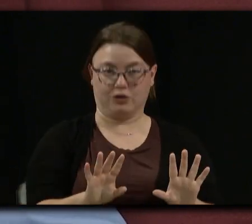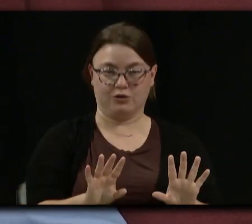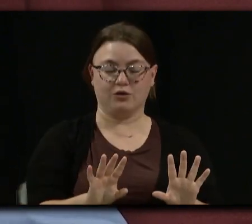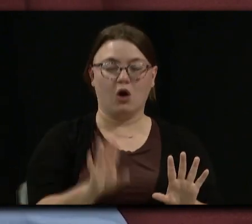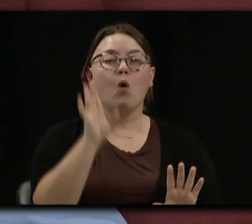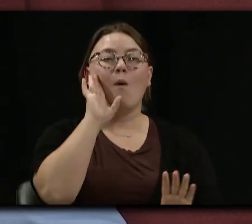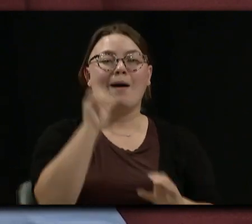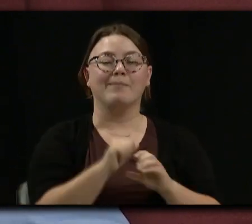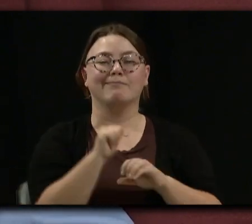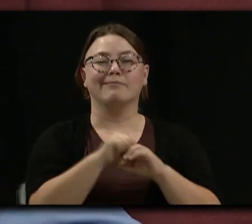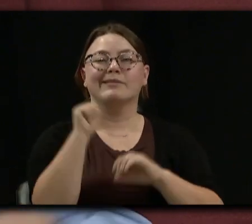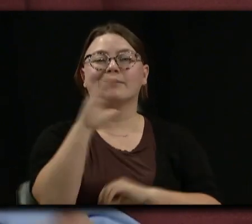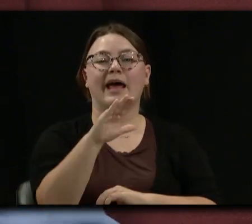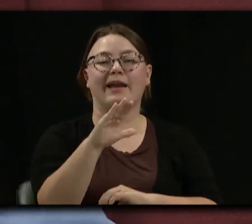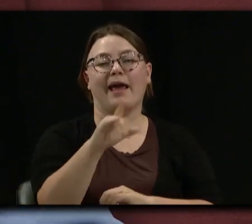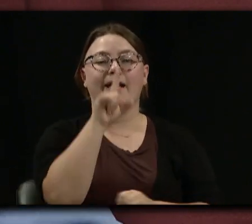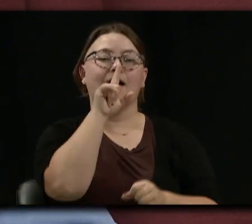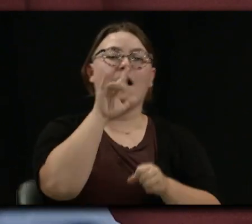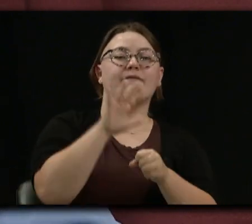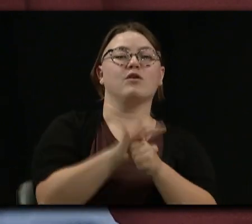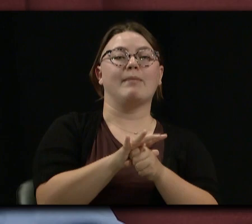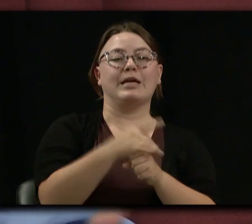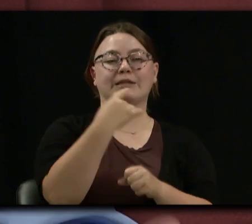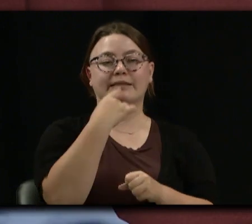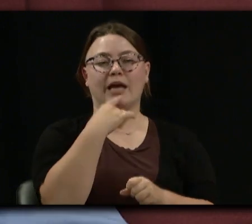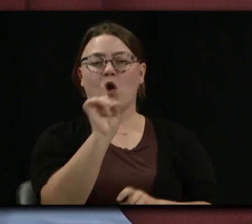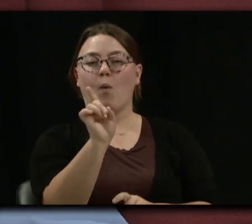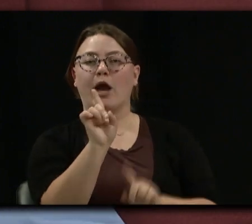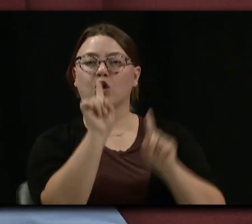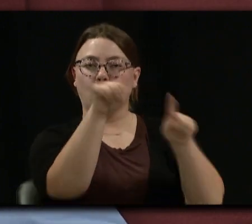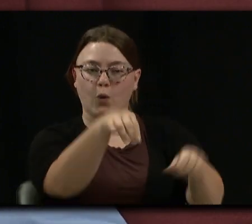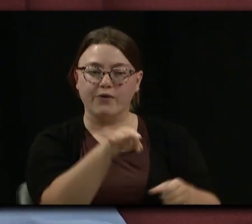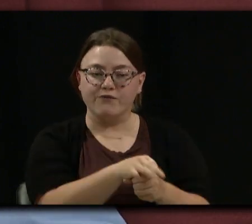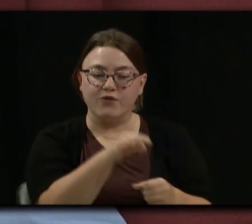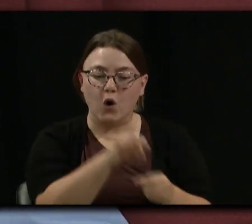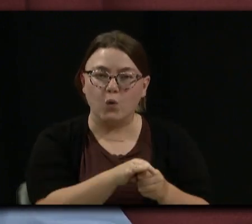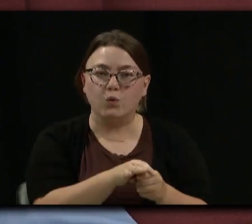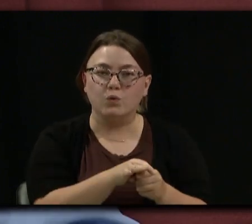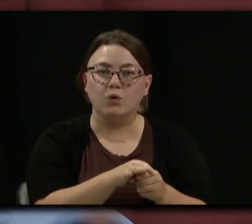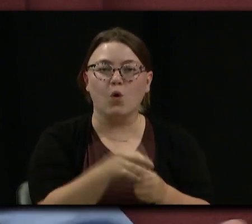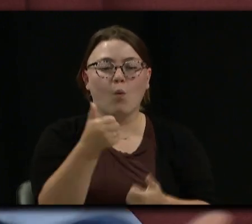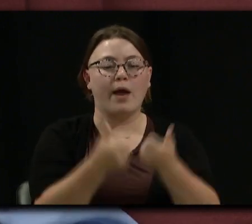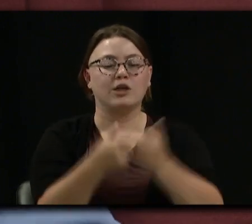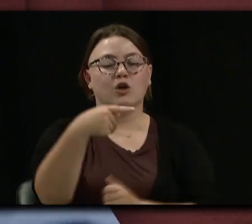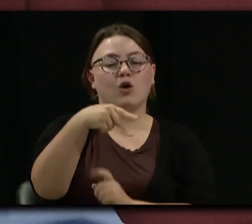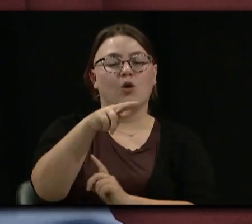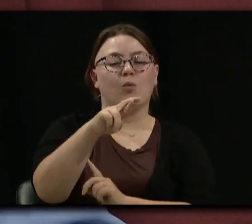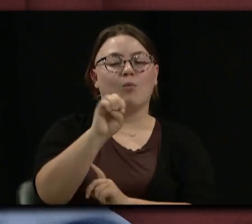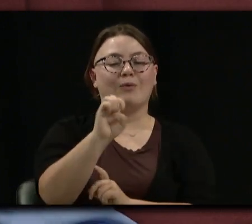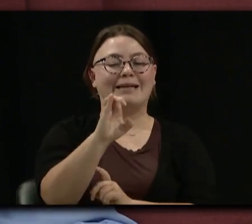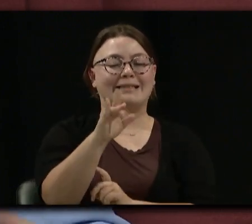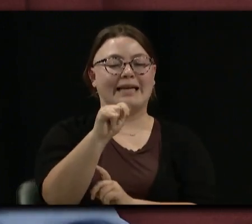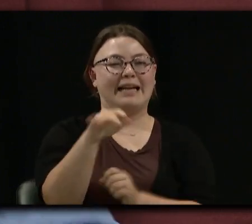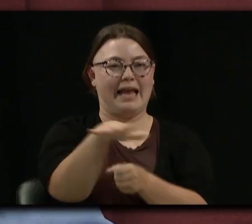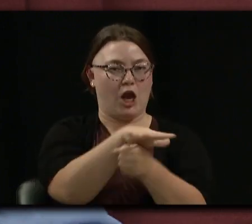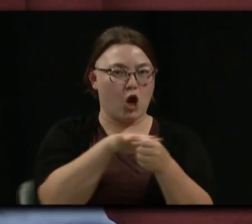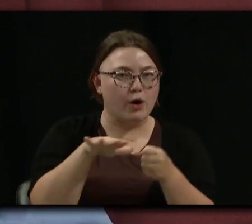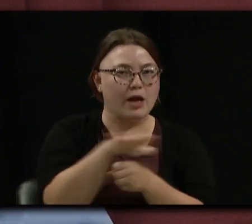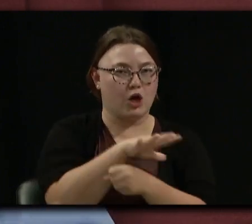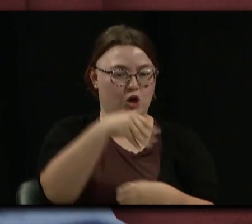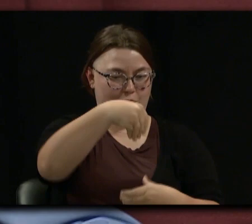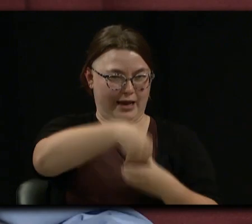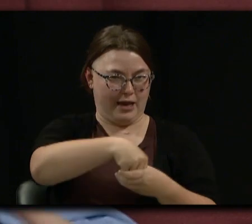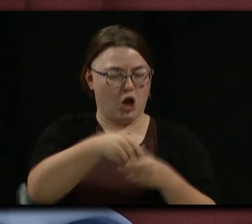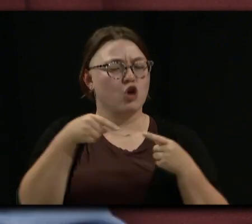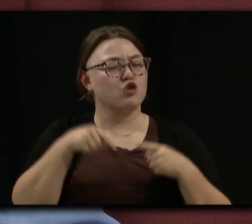that confirmation will have what your precinct is and where your voting location is. Good. You also have the opportunity in that